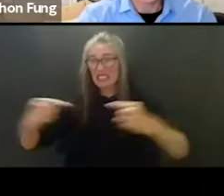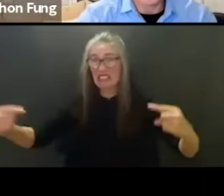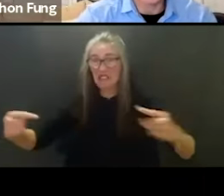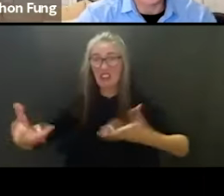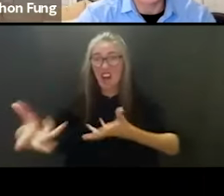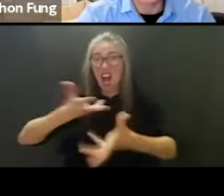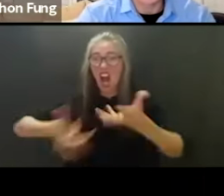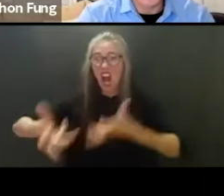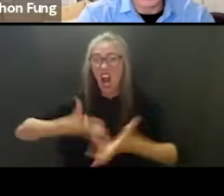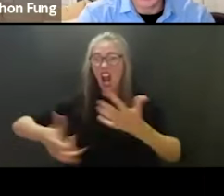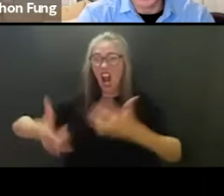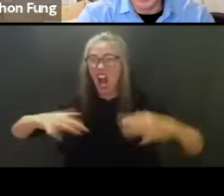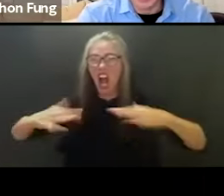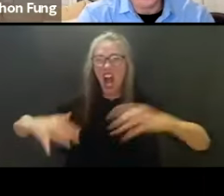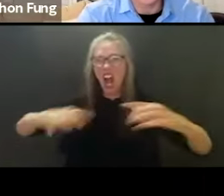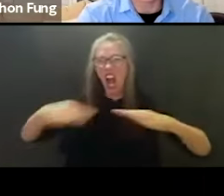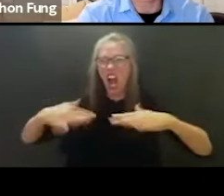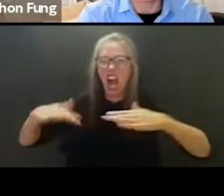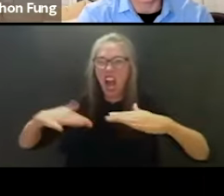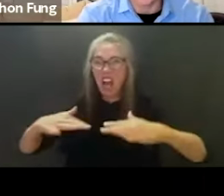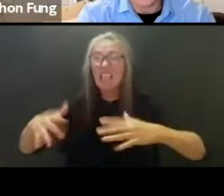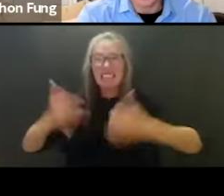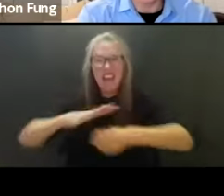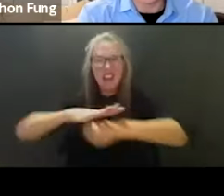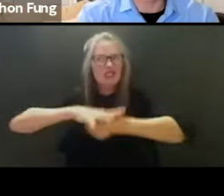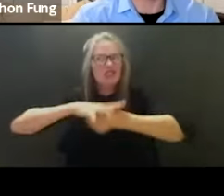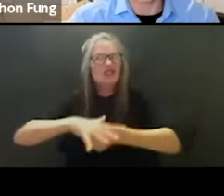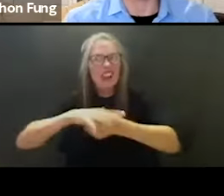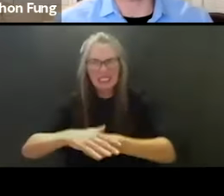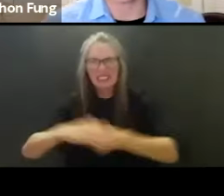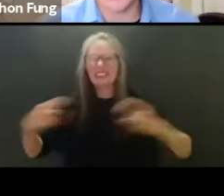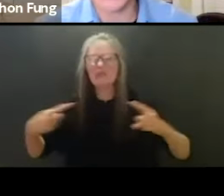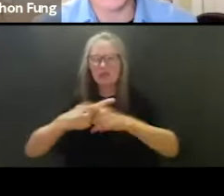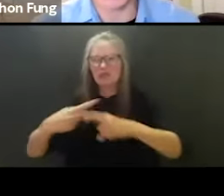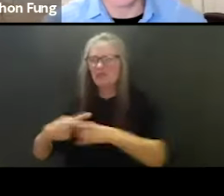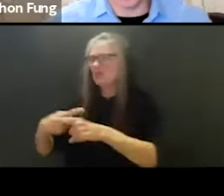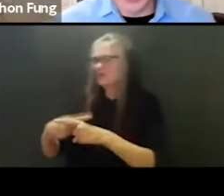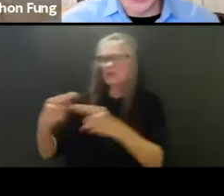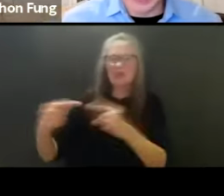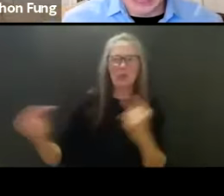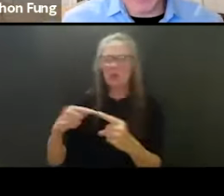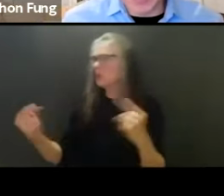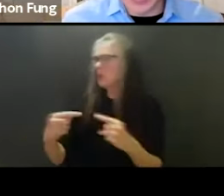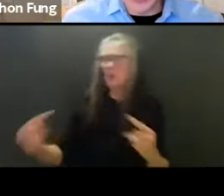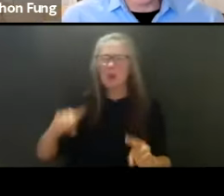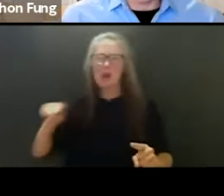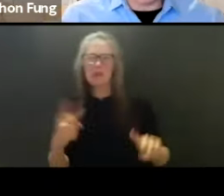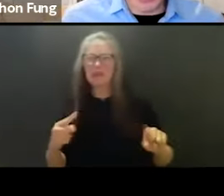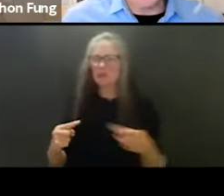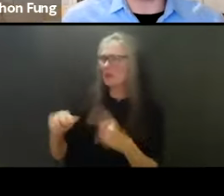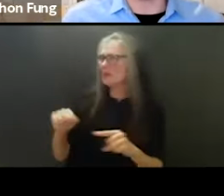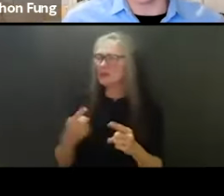we can look at a lot of the institutions are under a lot of stress now in ways that they haven't been